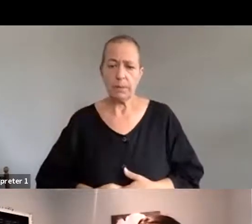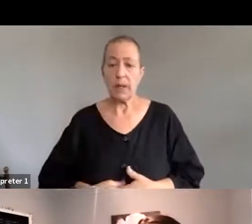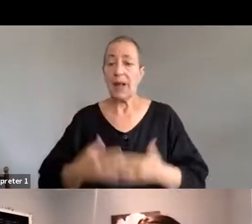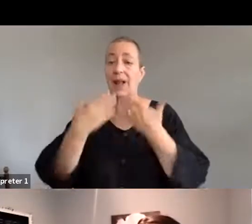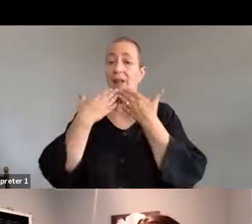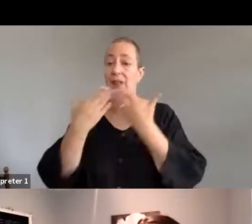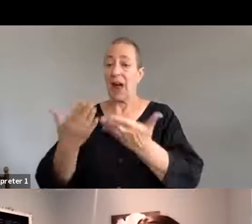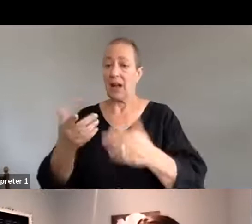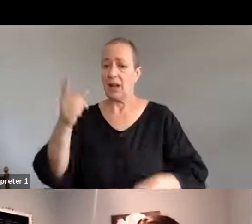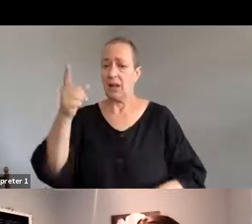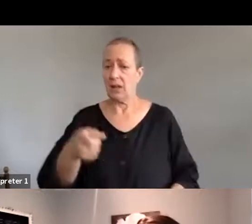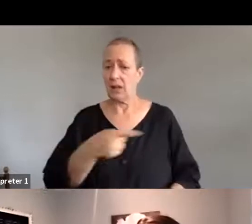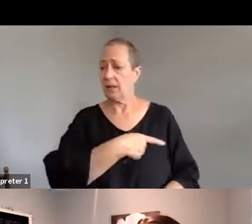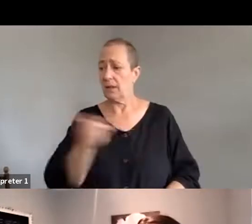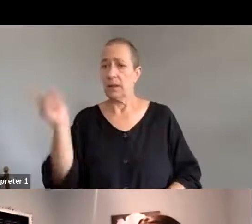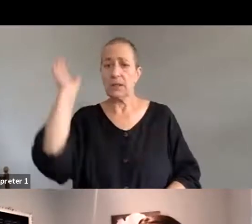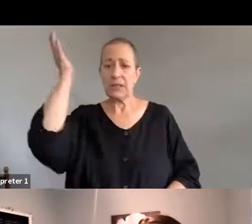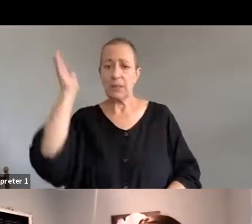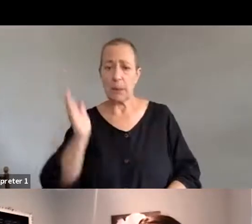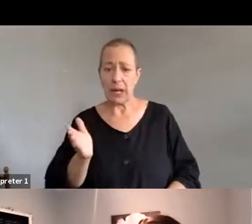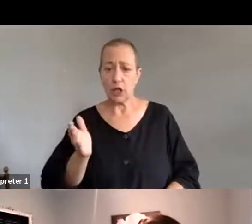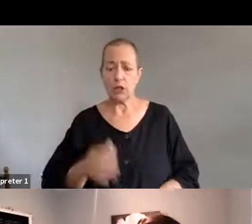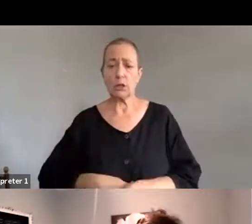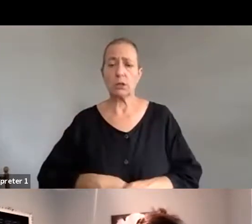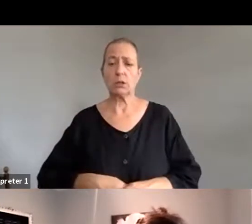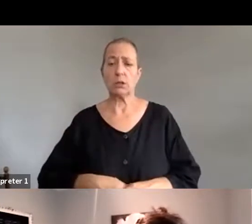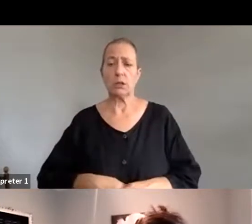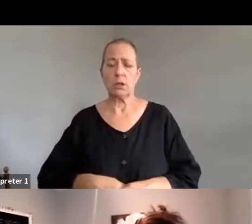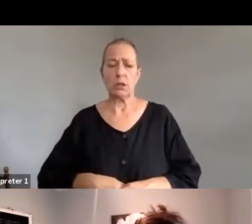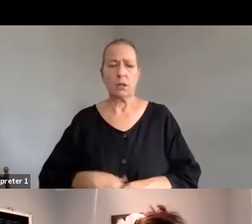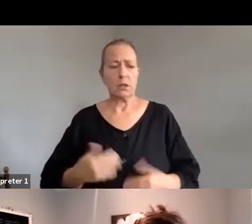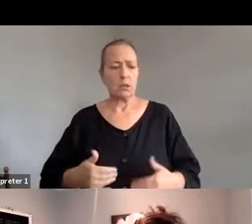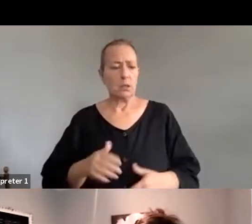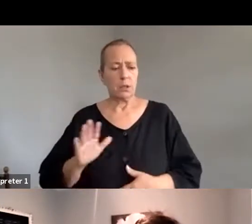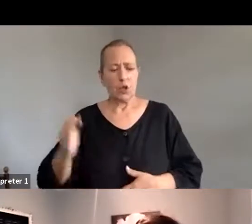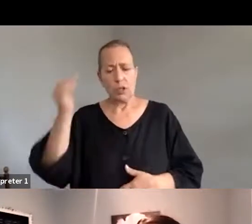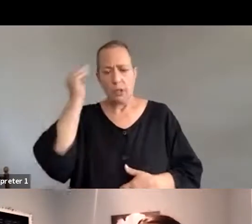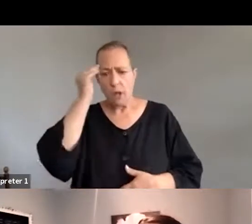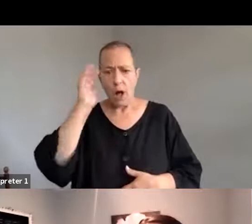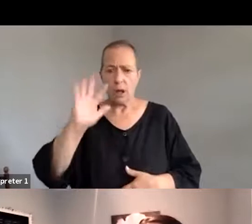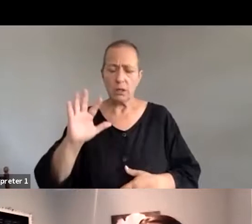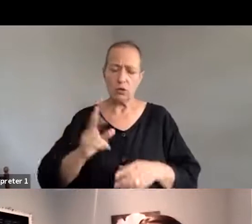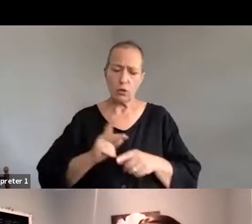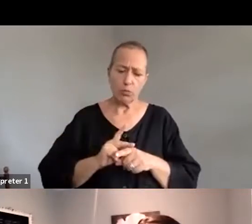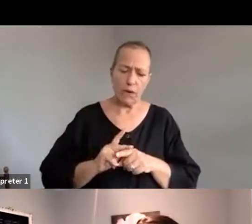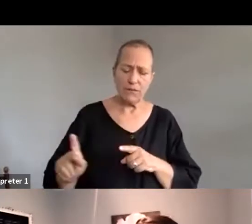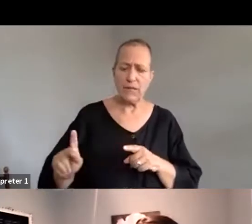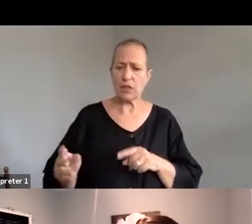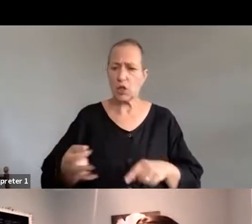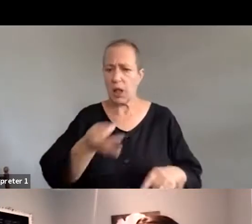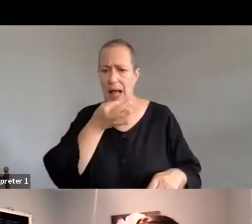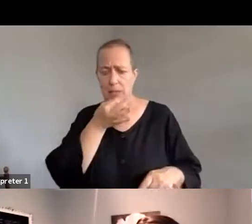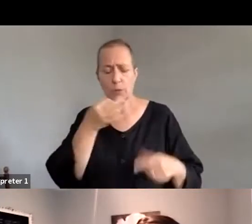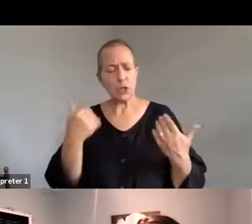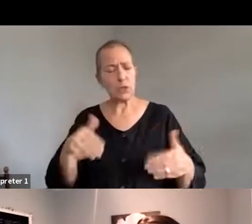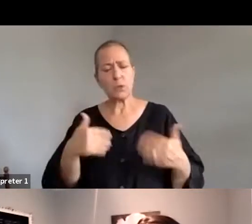speakers for giving us their professionalism and the knowledge that they have with COVID-19. I